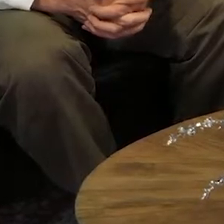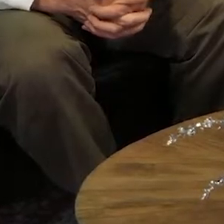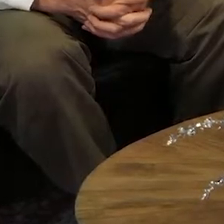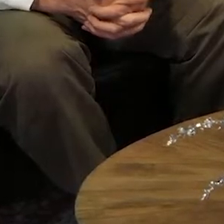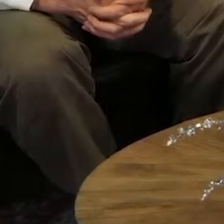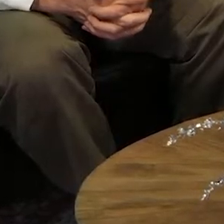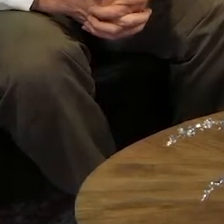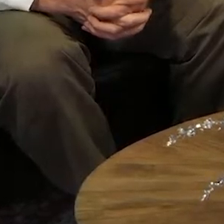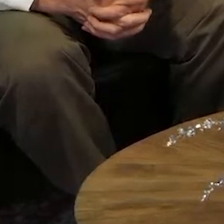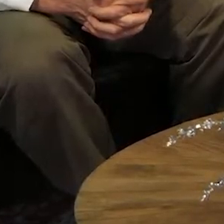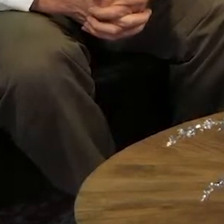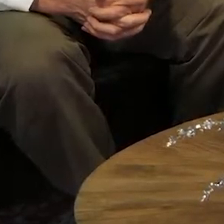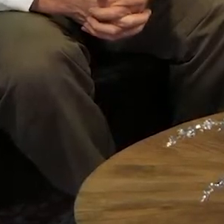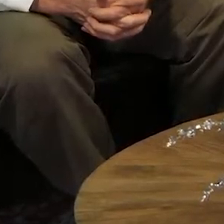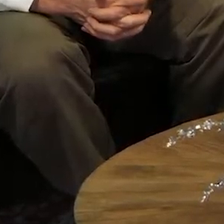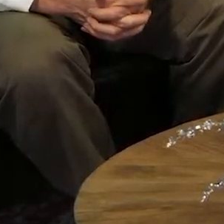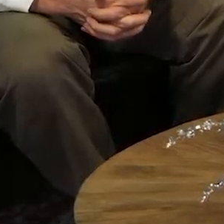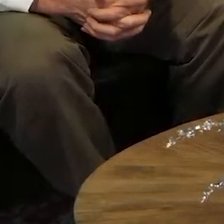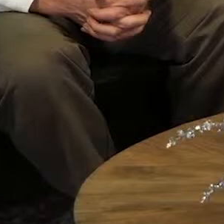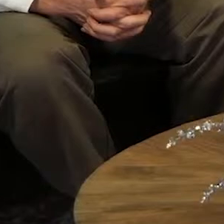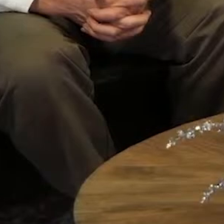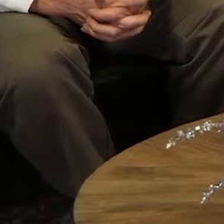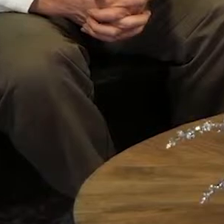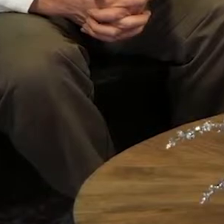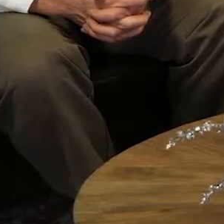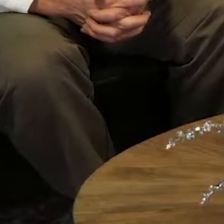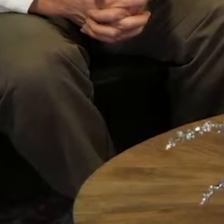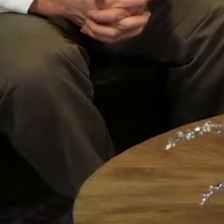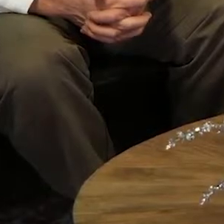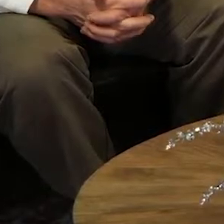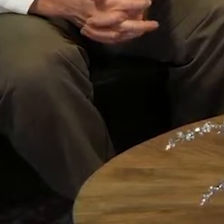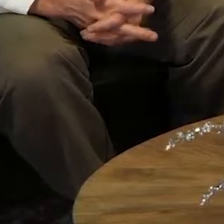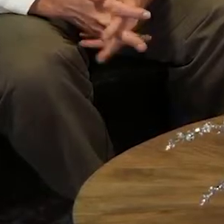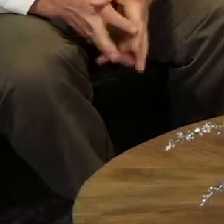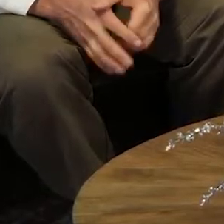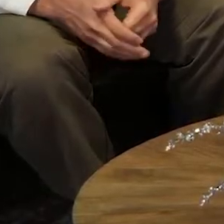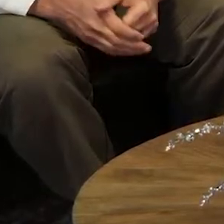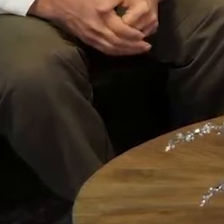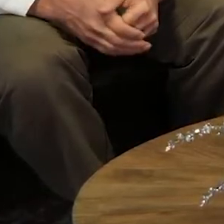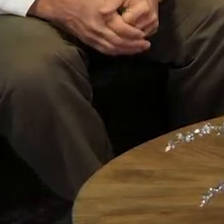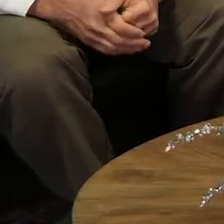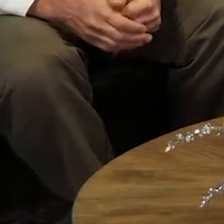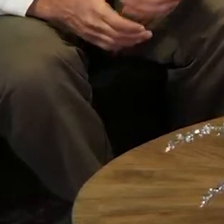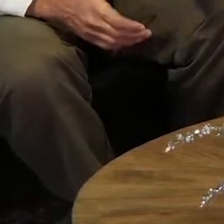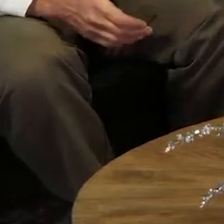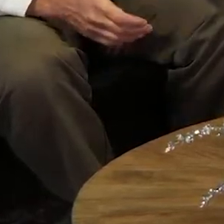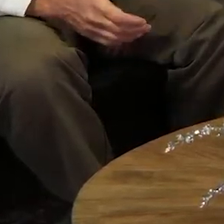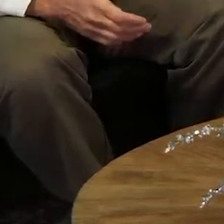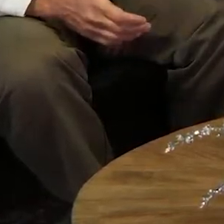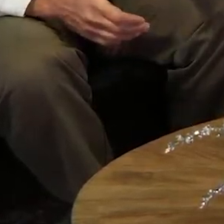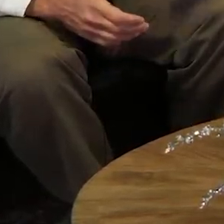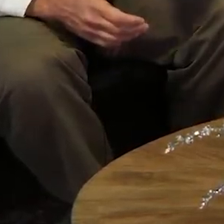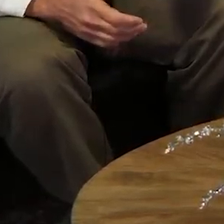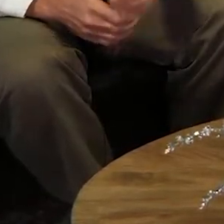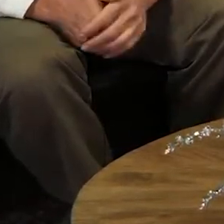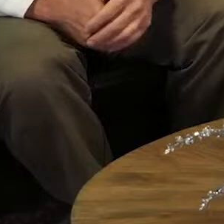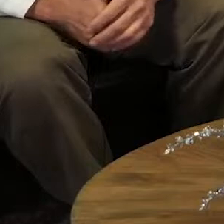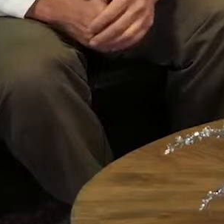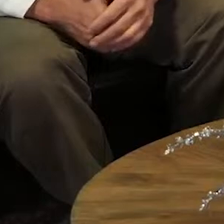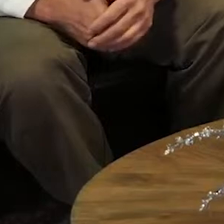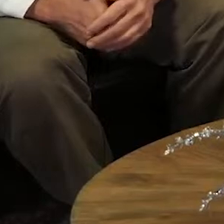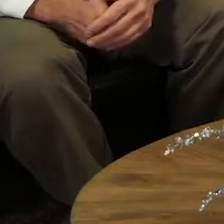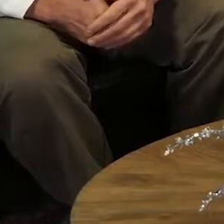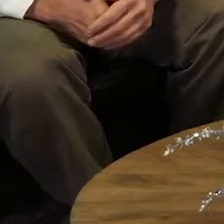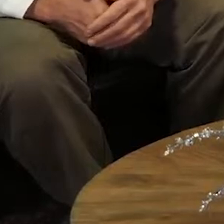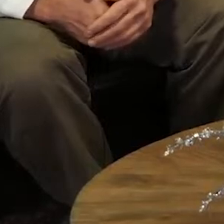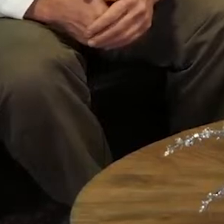she and her family made to move her father, Jim, who has Alzheimer's, into a memory care facility. And while we're spending time with our